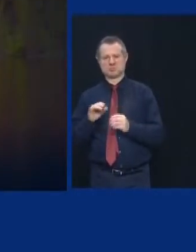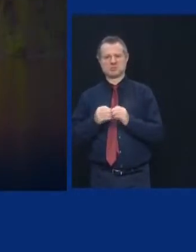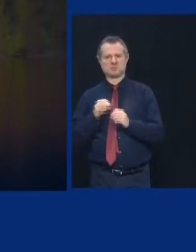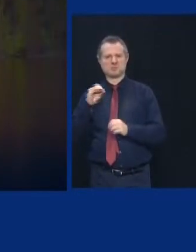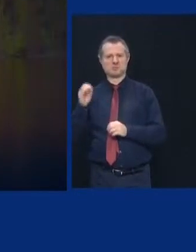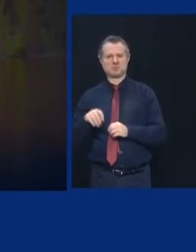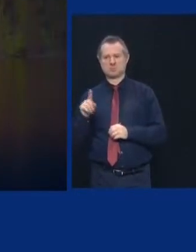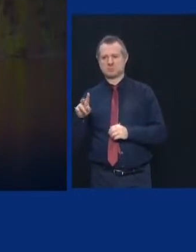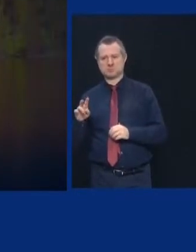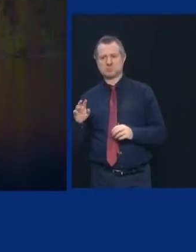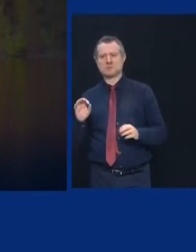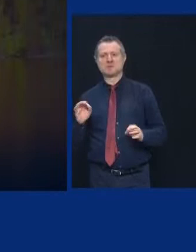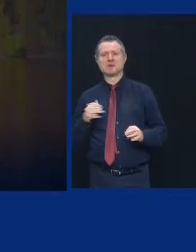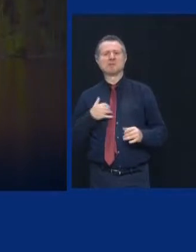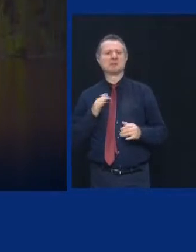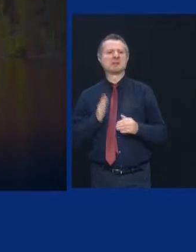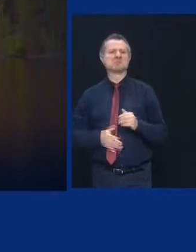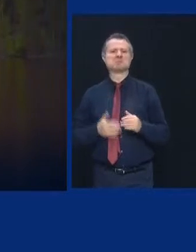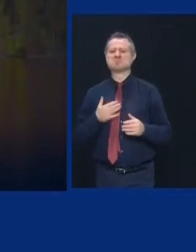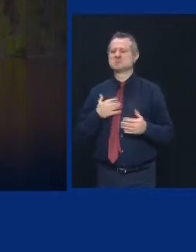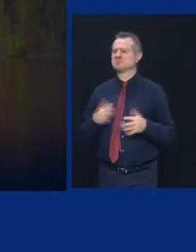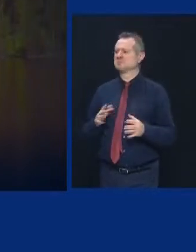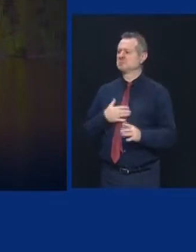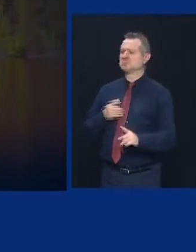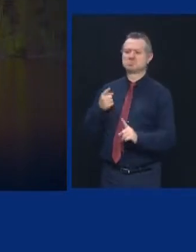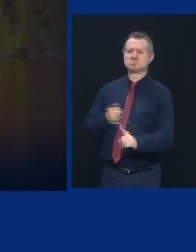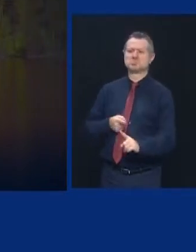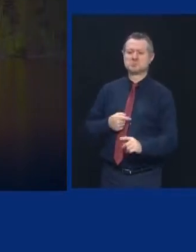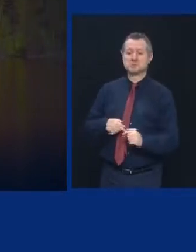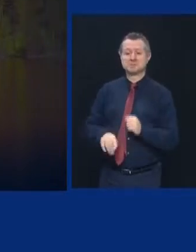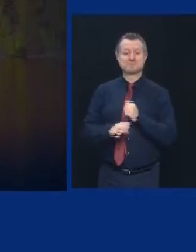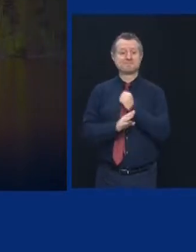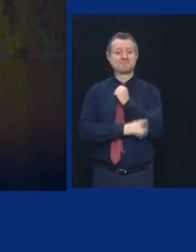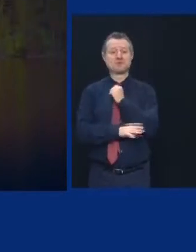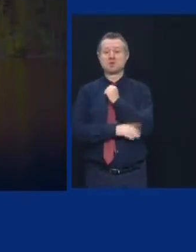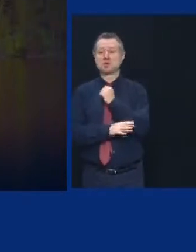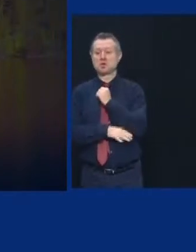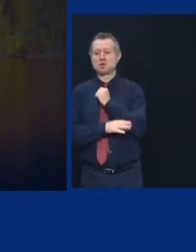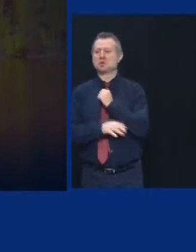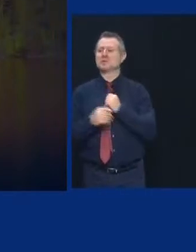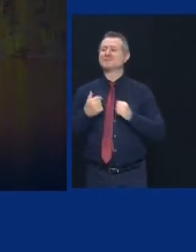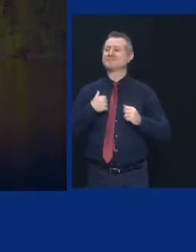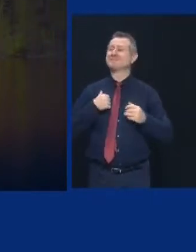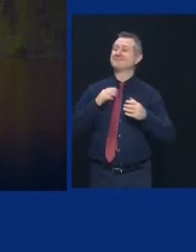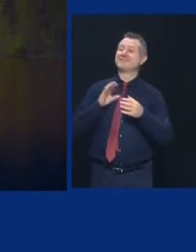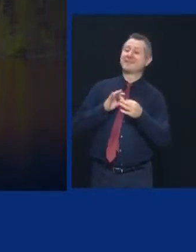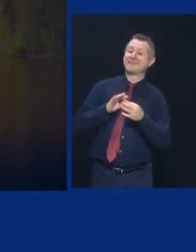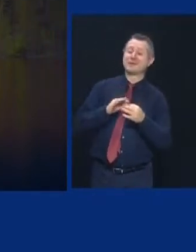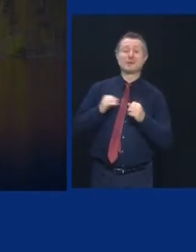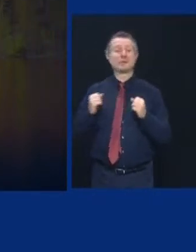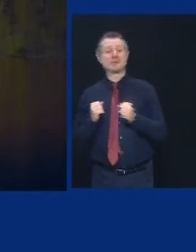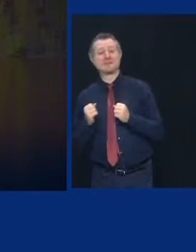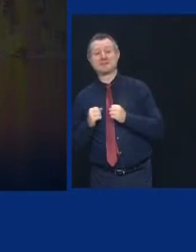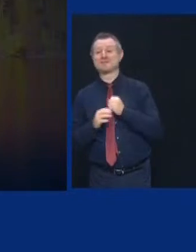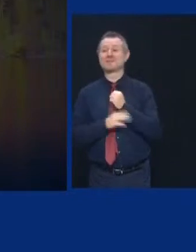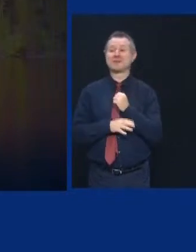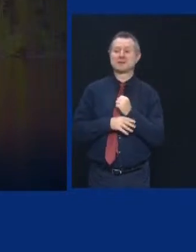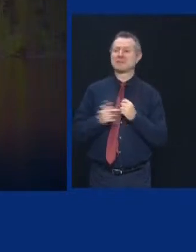It's my last point. This is the fall. We talked about the fall and winter. People want to know what's